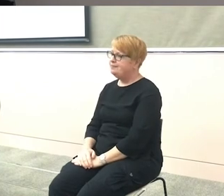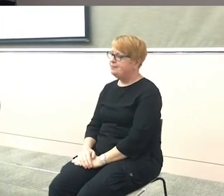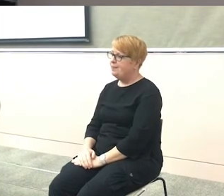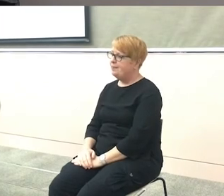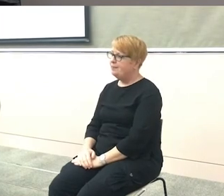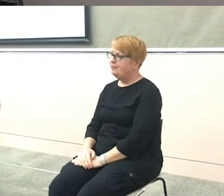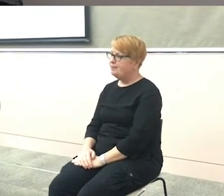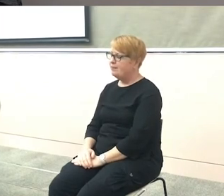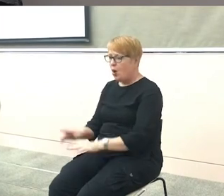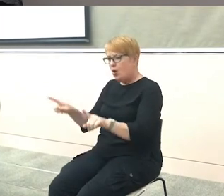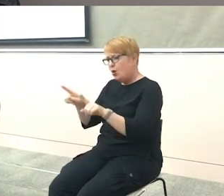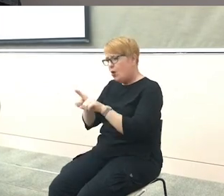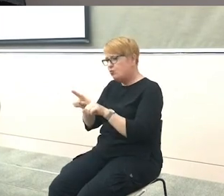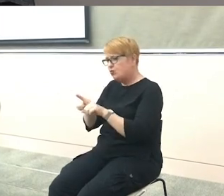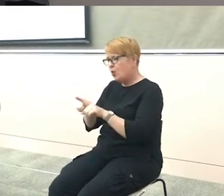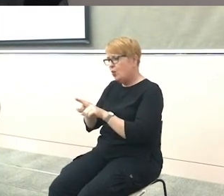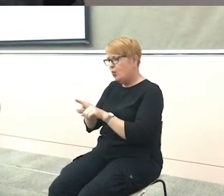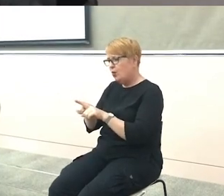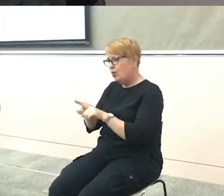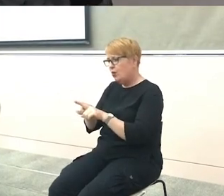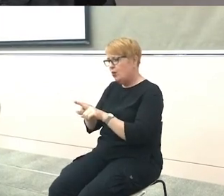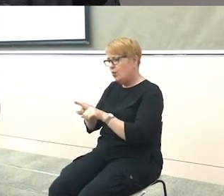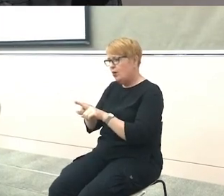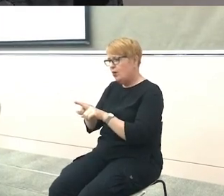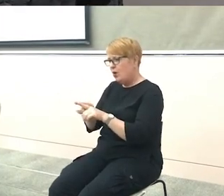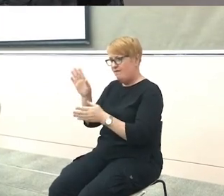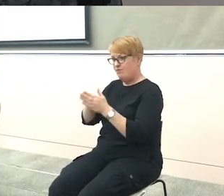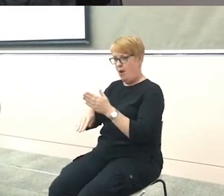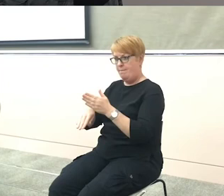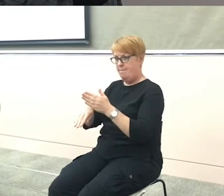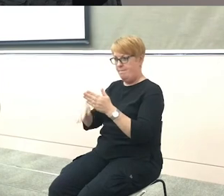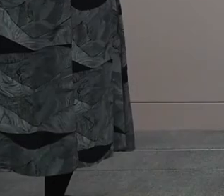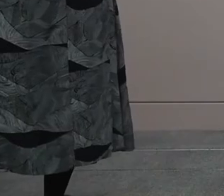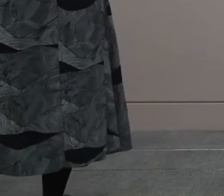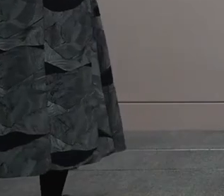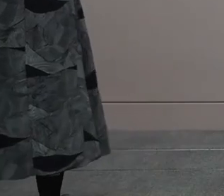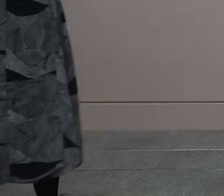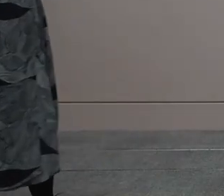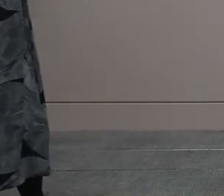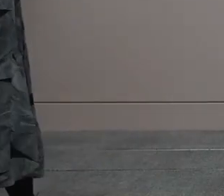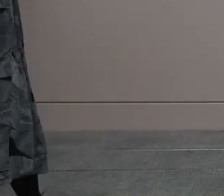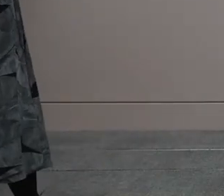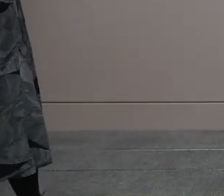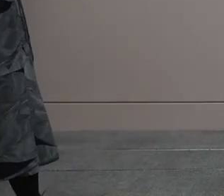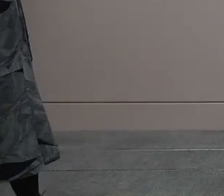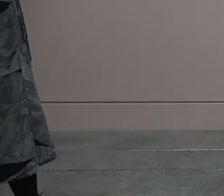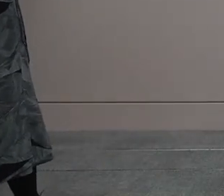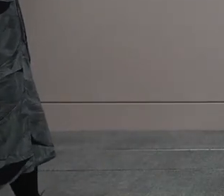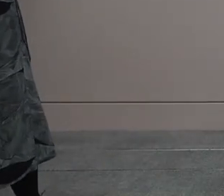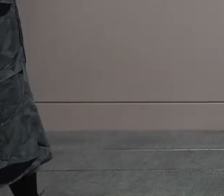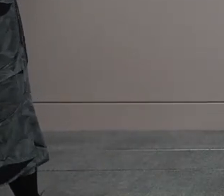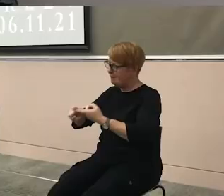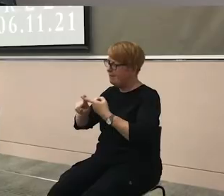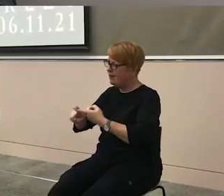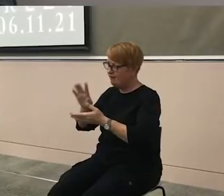and also it requires from the people that are involved a lot of time and commitment over a long period of